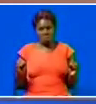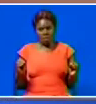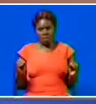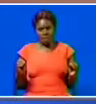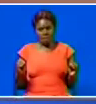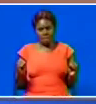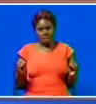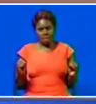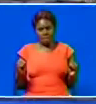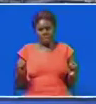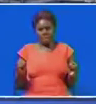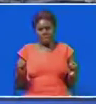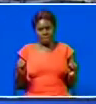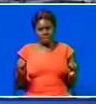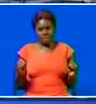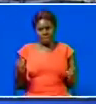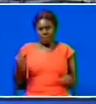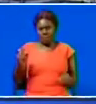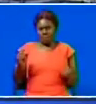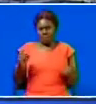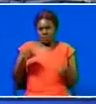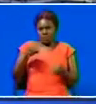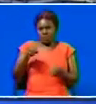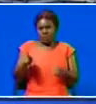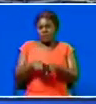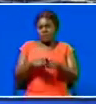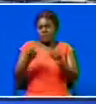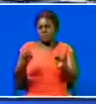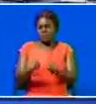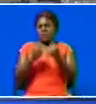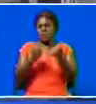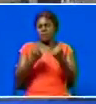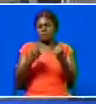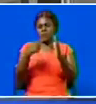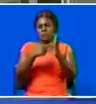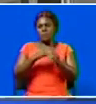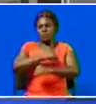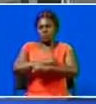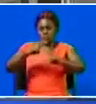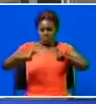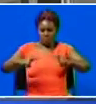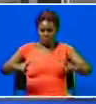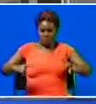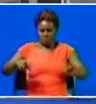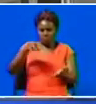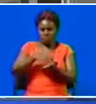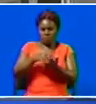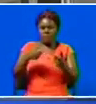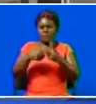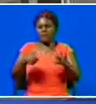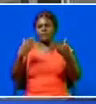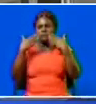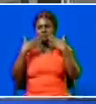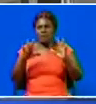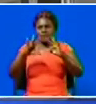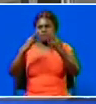her secondary education. The case reveals how porous safety measures in schools are. Investigations into the case are ongoing,